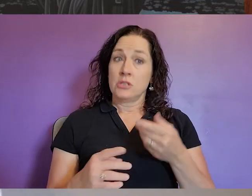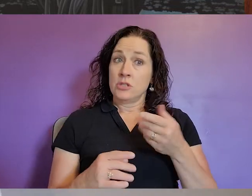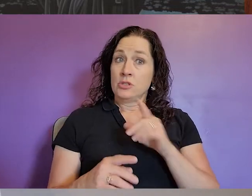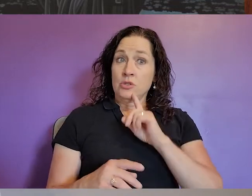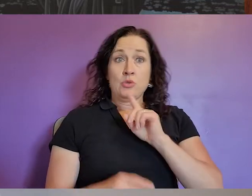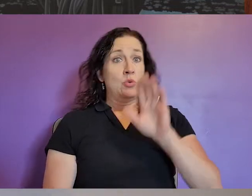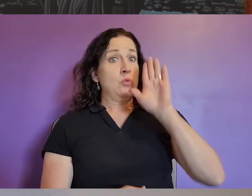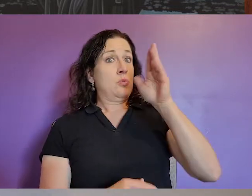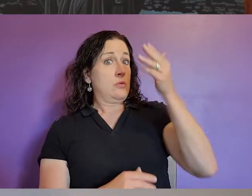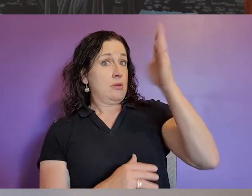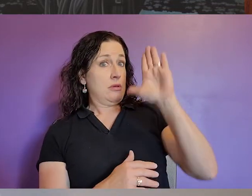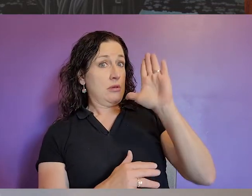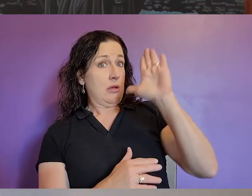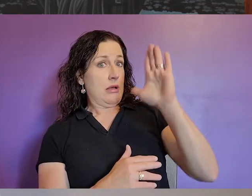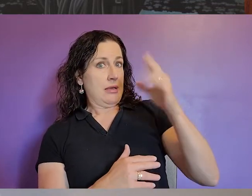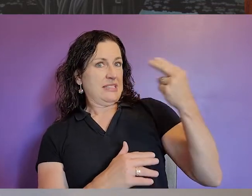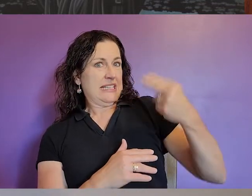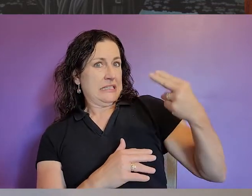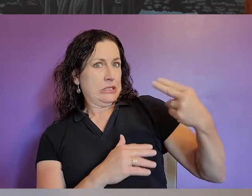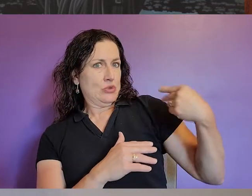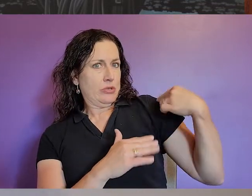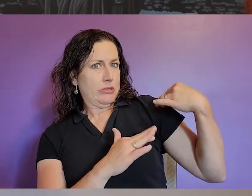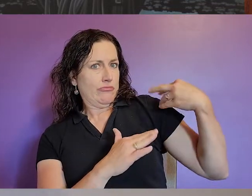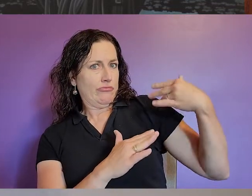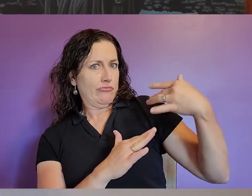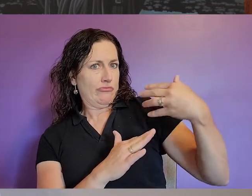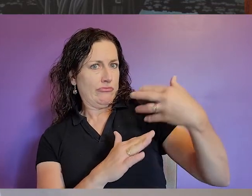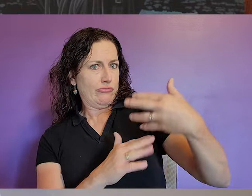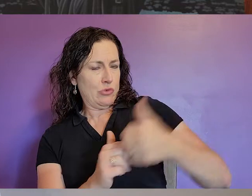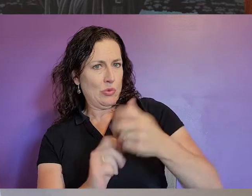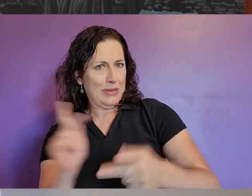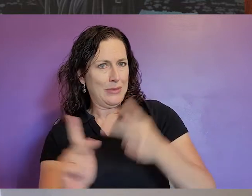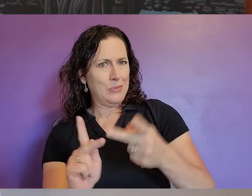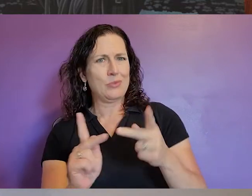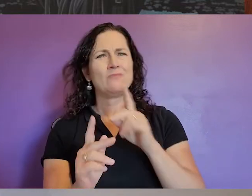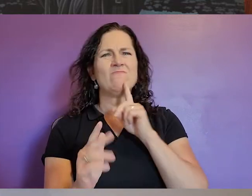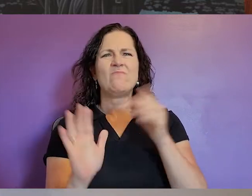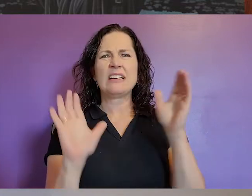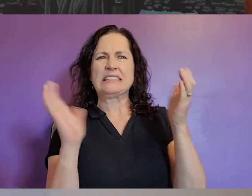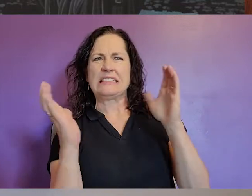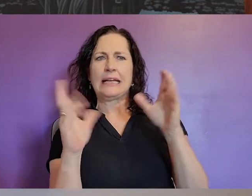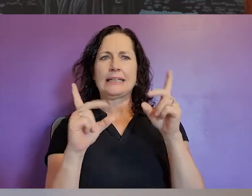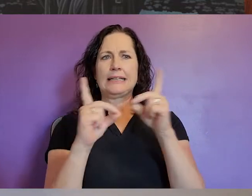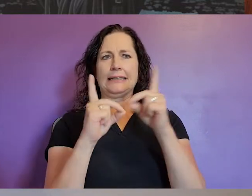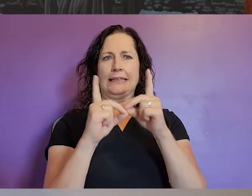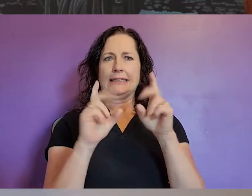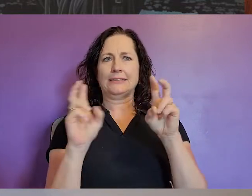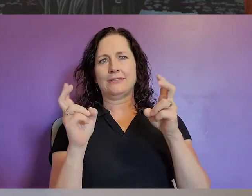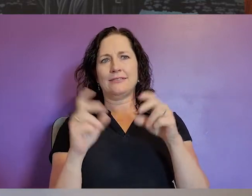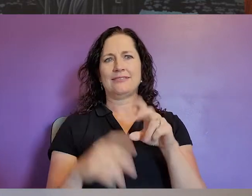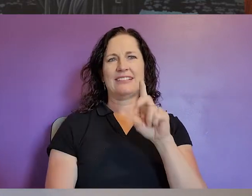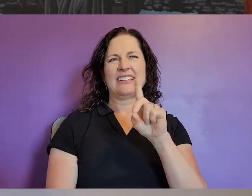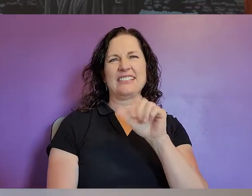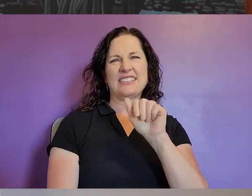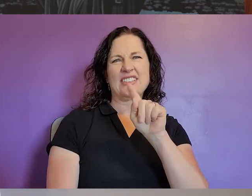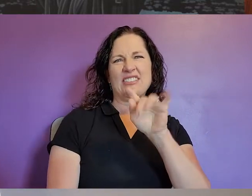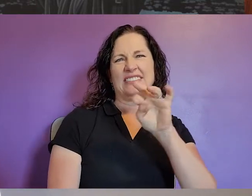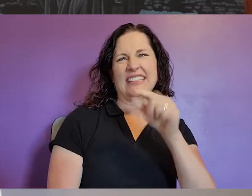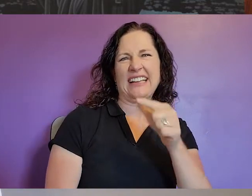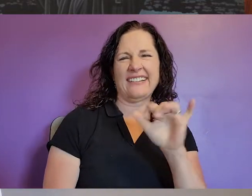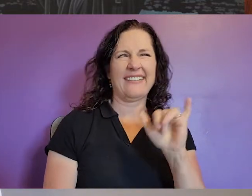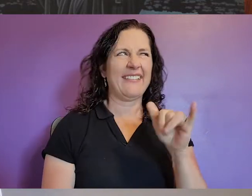The history that God has had with human beings is very much like a courtship.